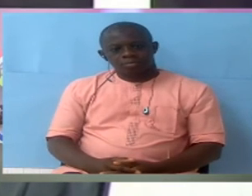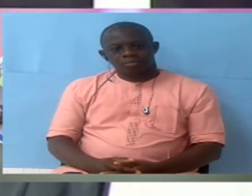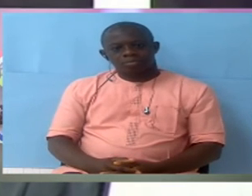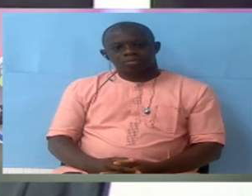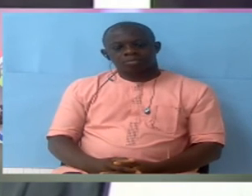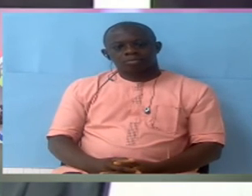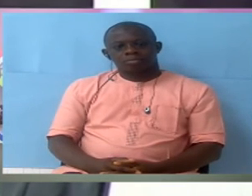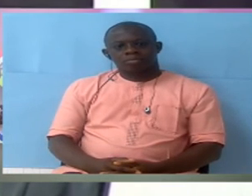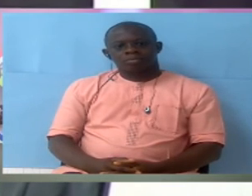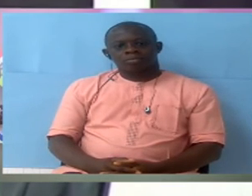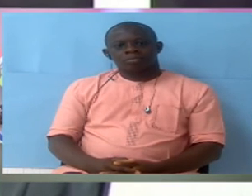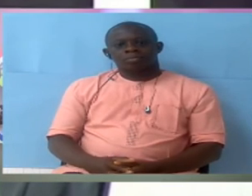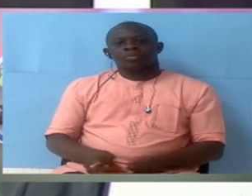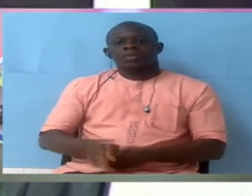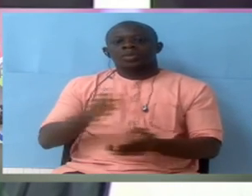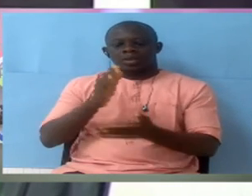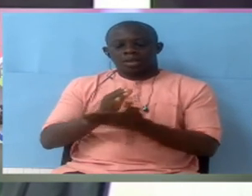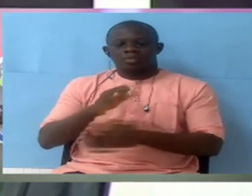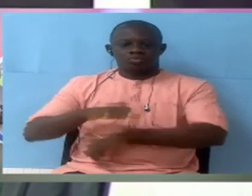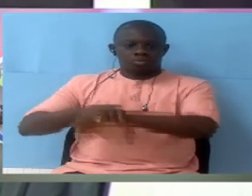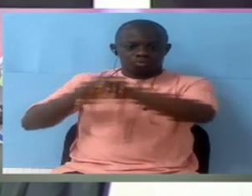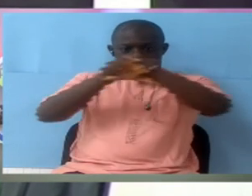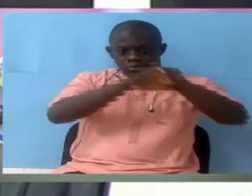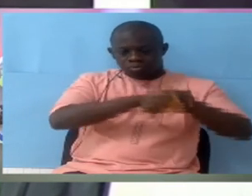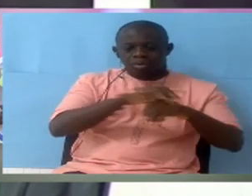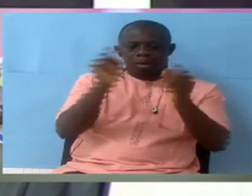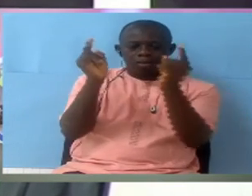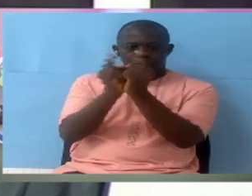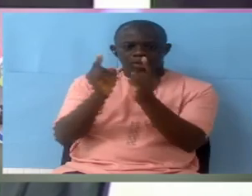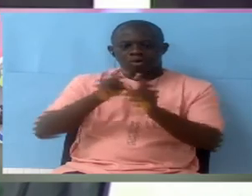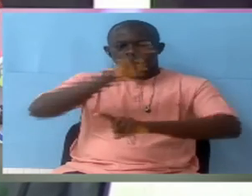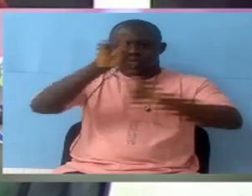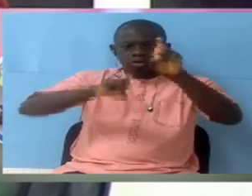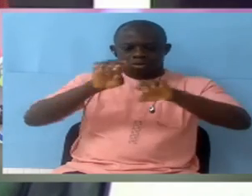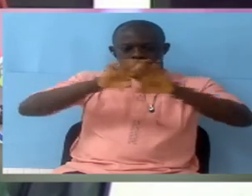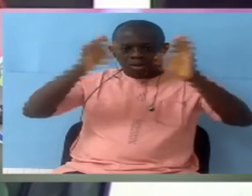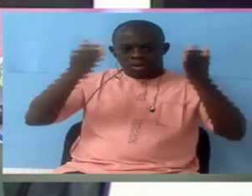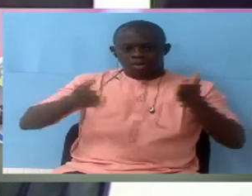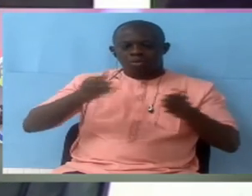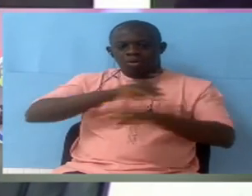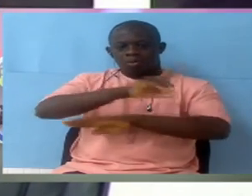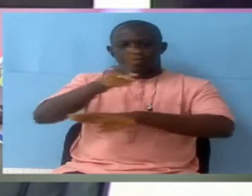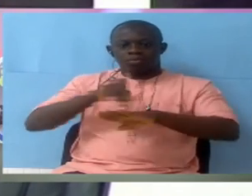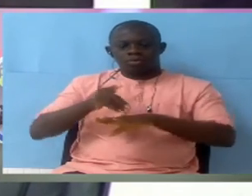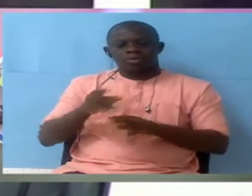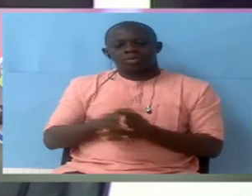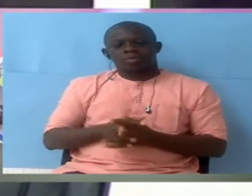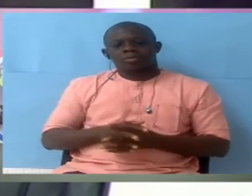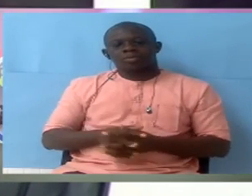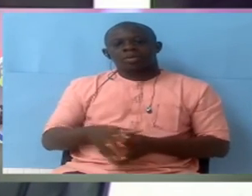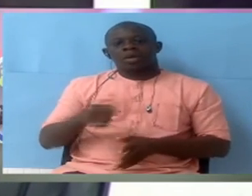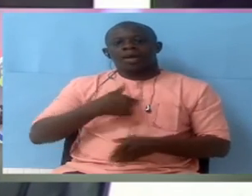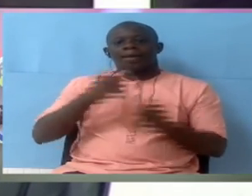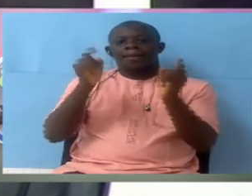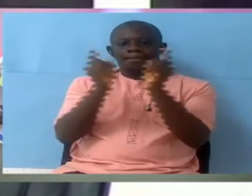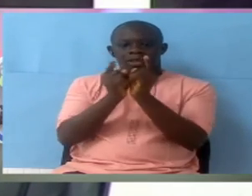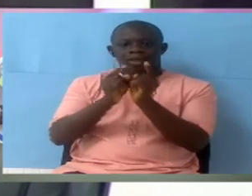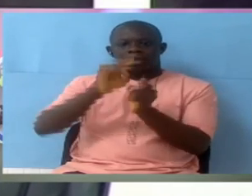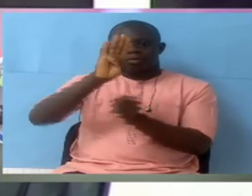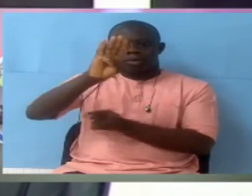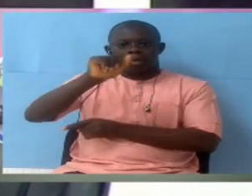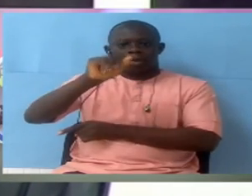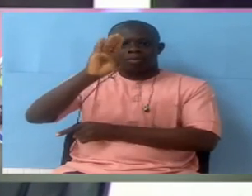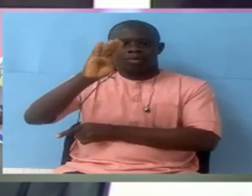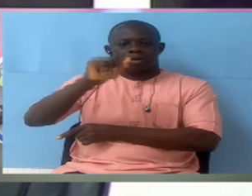I was taken straight to the panel. Ci lañ ma yobbu ci panel ba. I met Baba Saho. Ma fekka